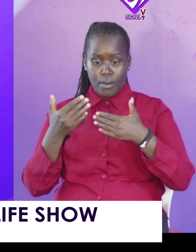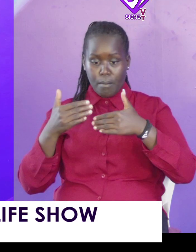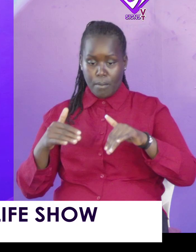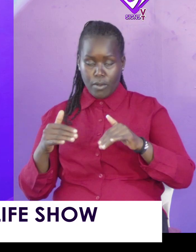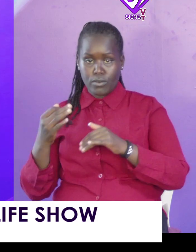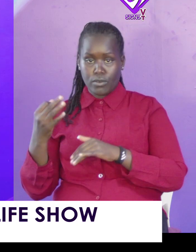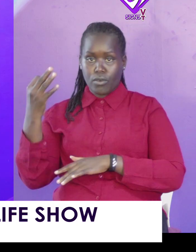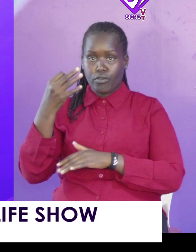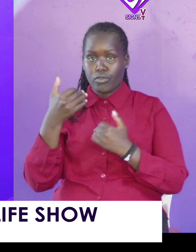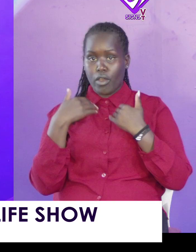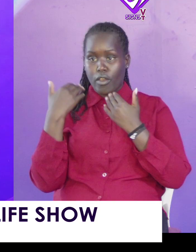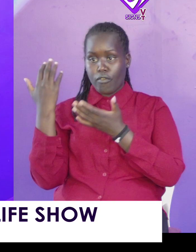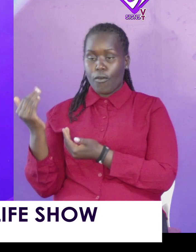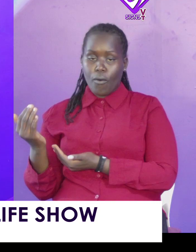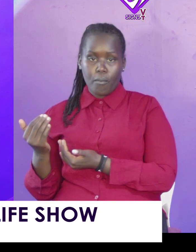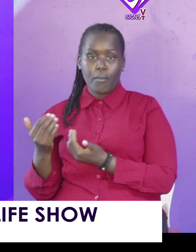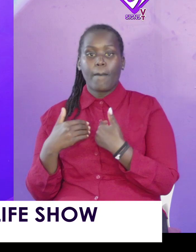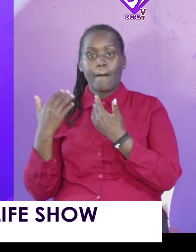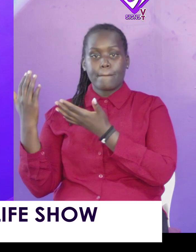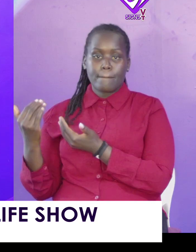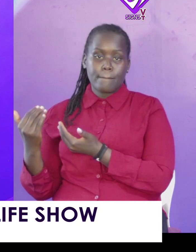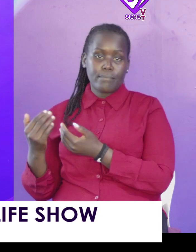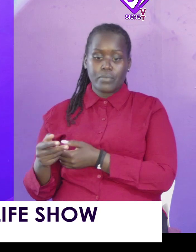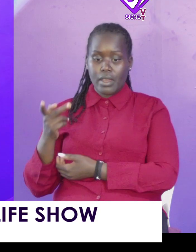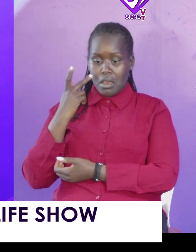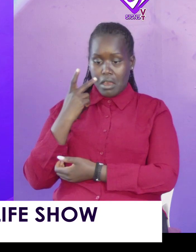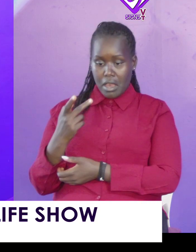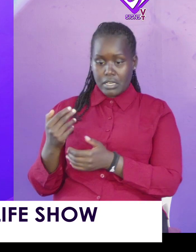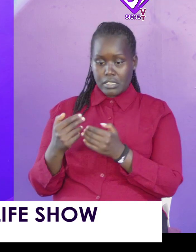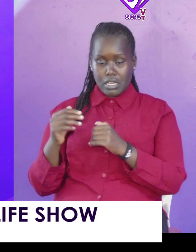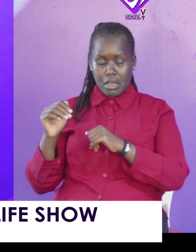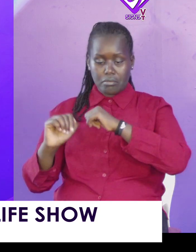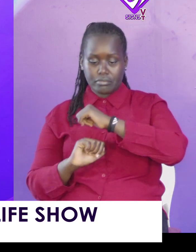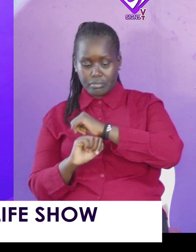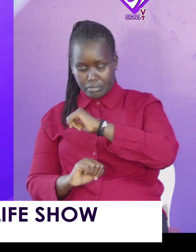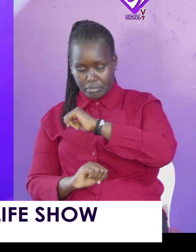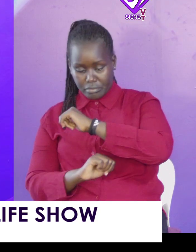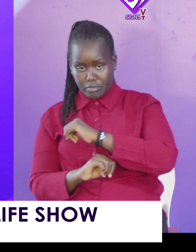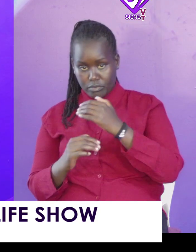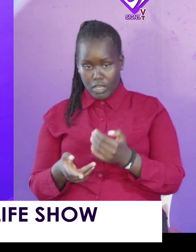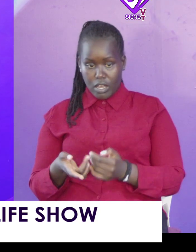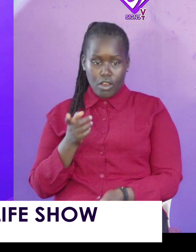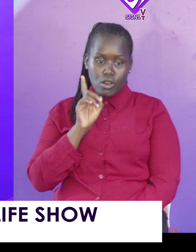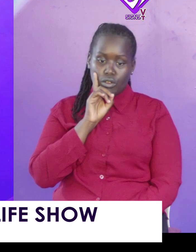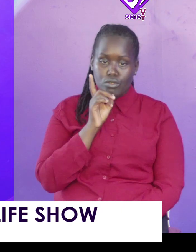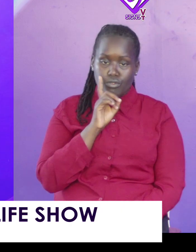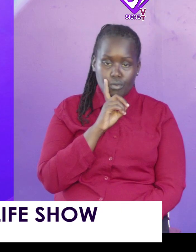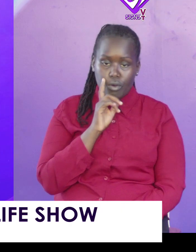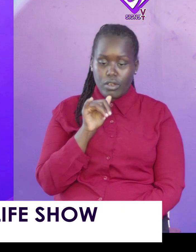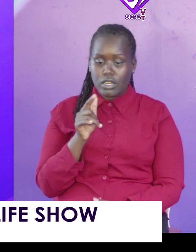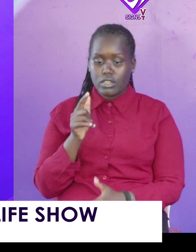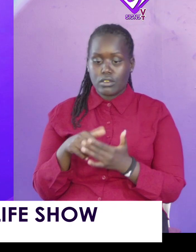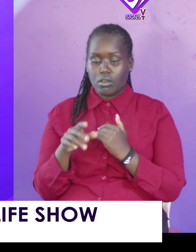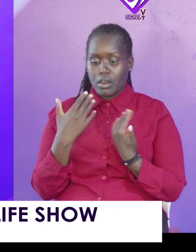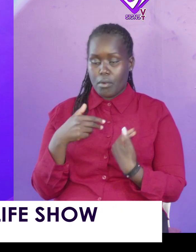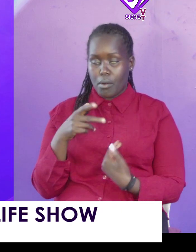is hope. There is hope. I see bridges. I see bridges into tomorrow. That is what I